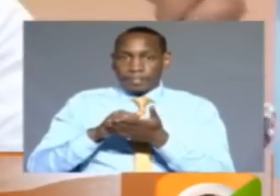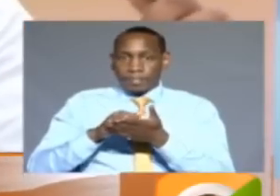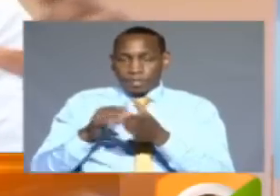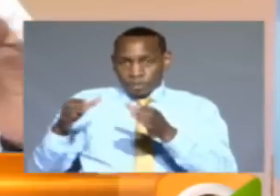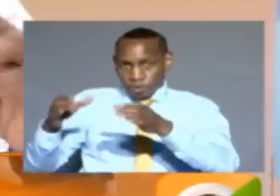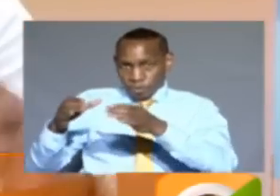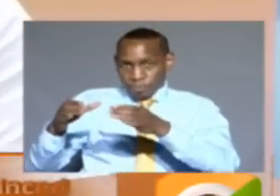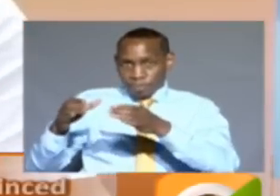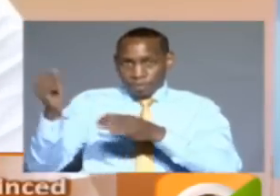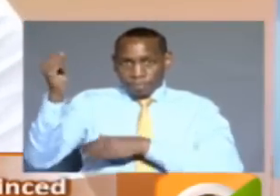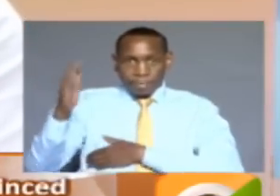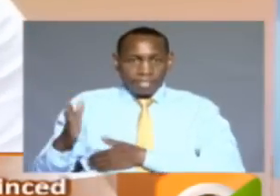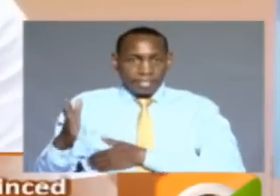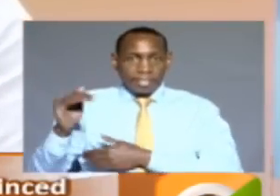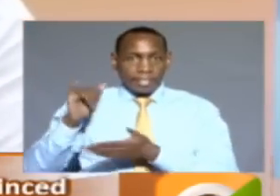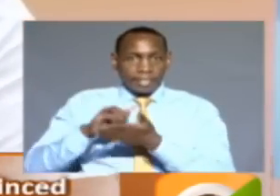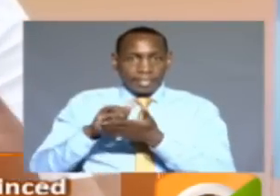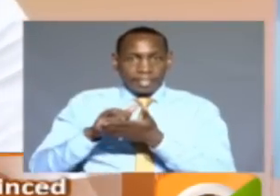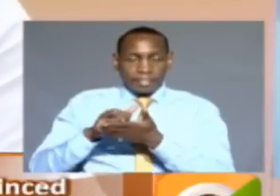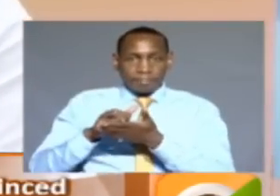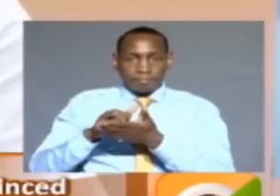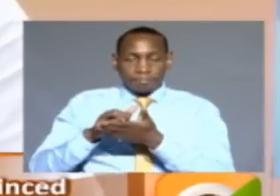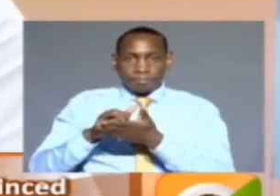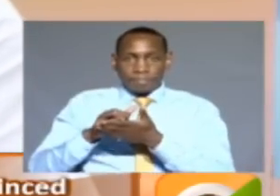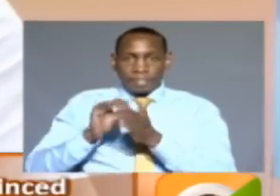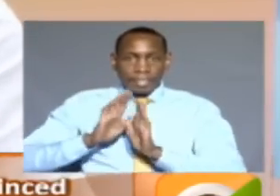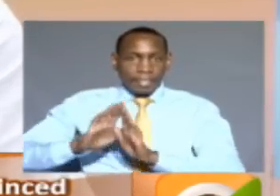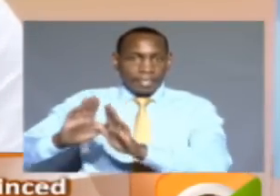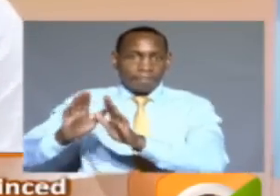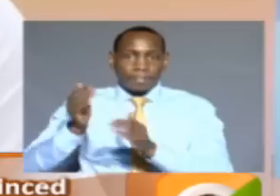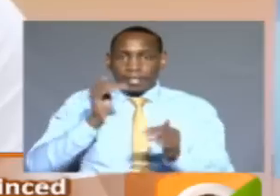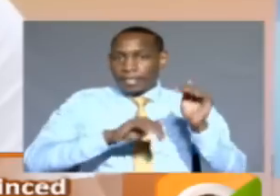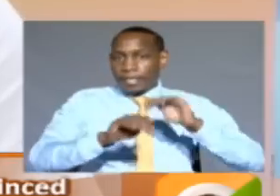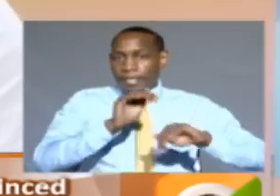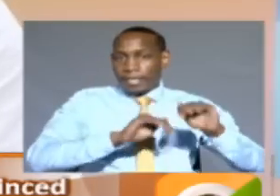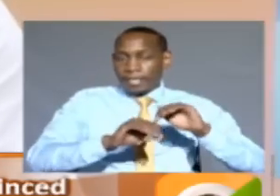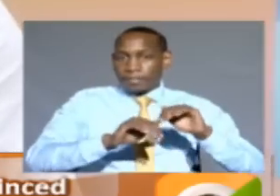certain bracket of politicians that was skipped in that election of